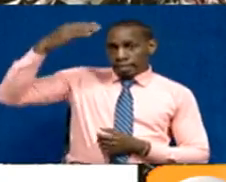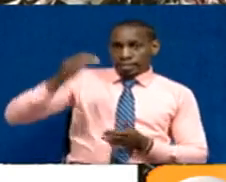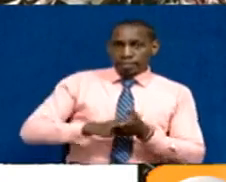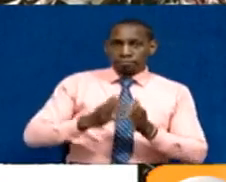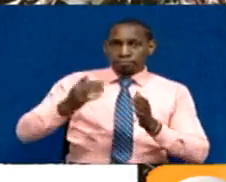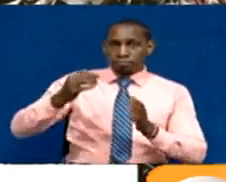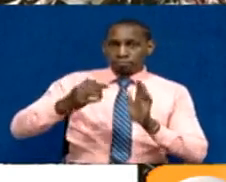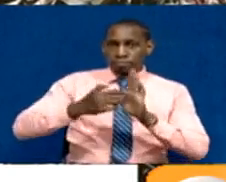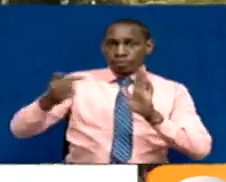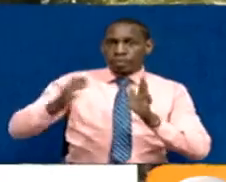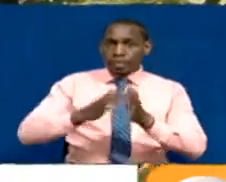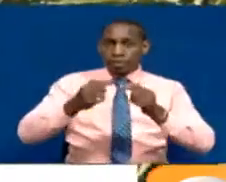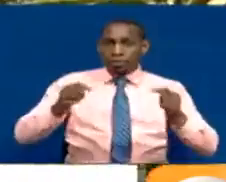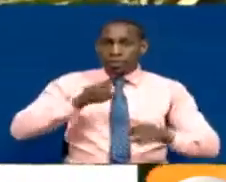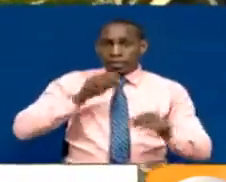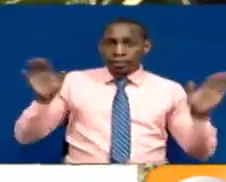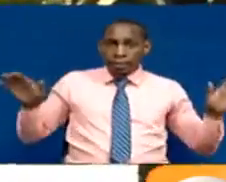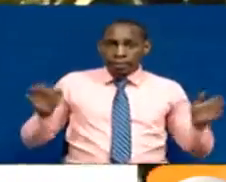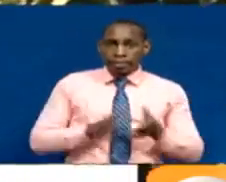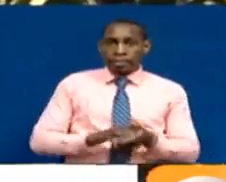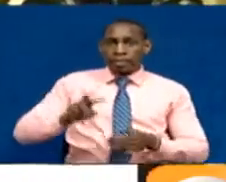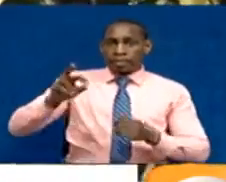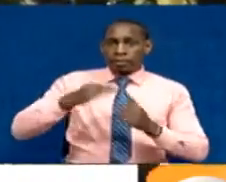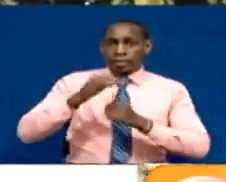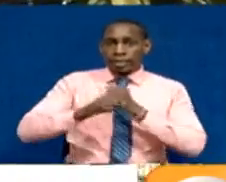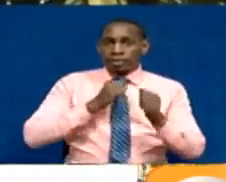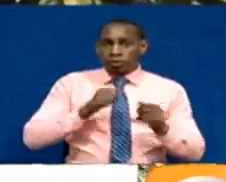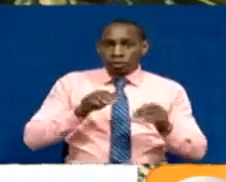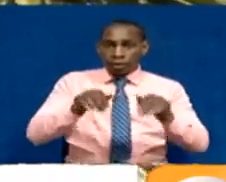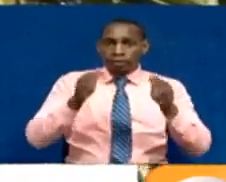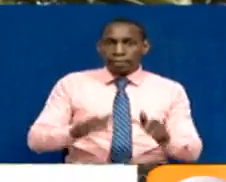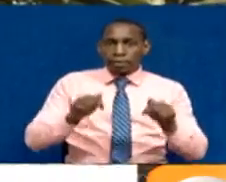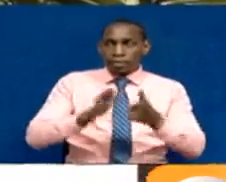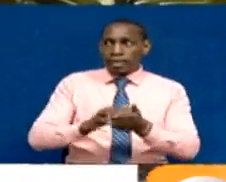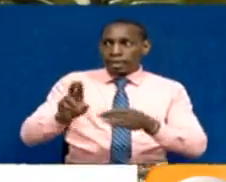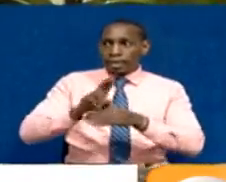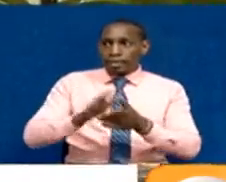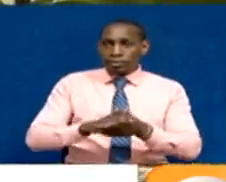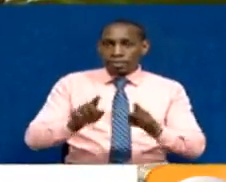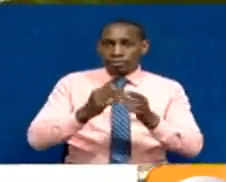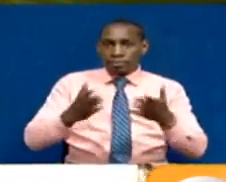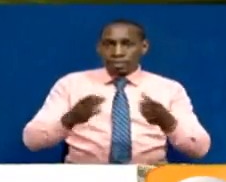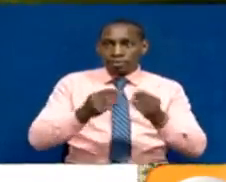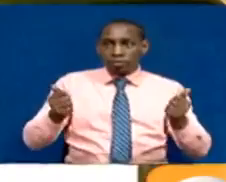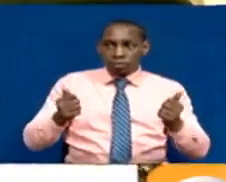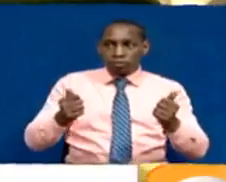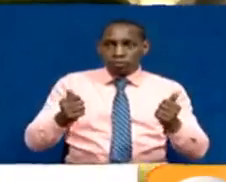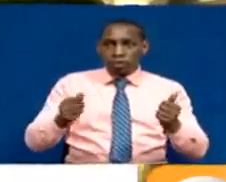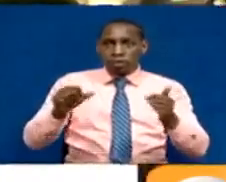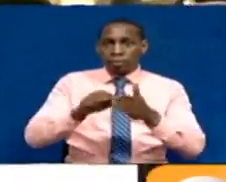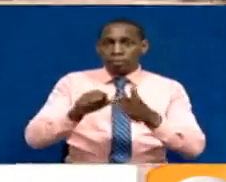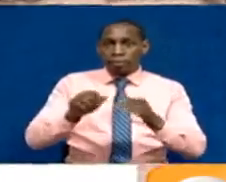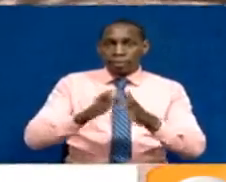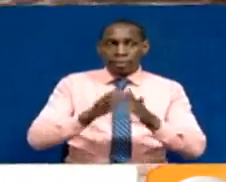light will keep off the birds. The 28-year-old farmer is today using the wreaths to tackle the bird menace in his